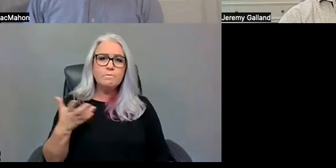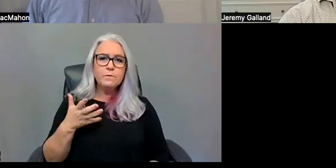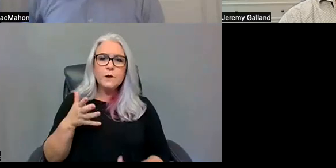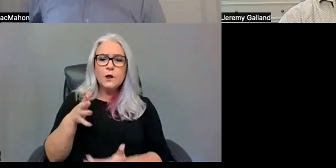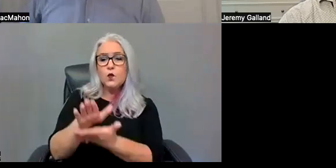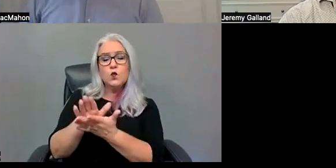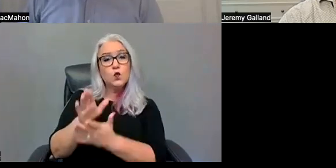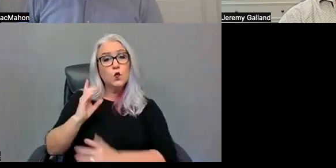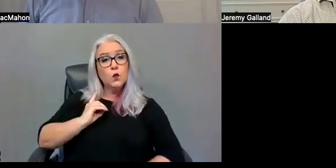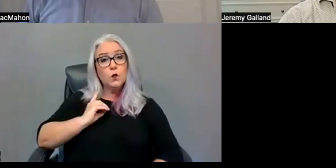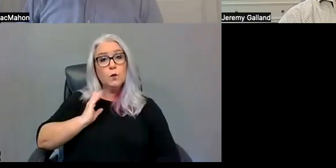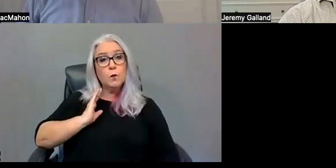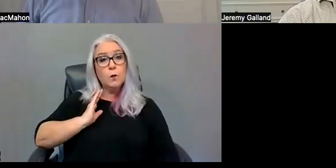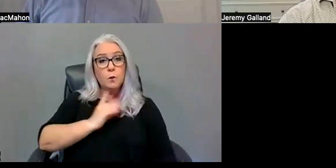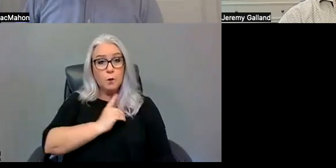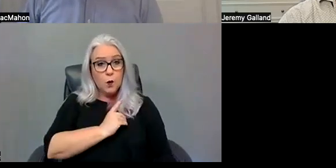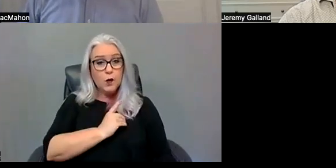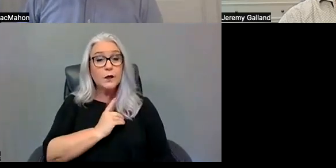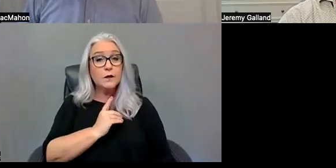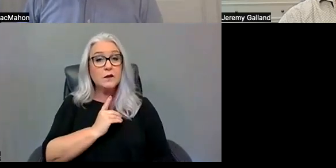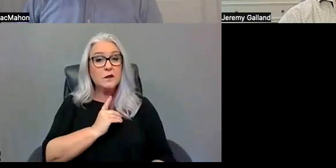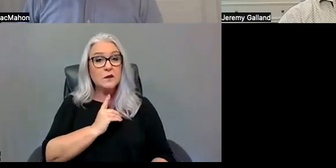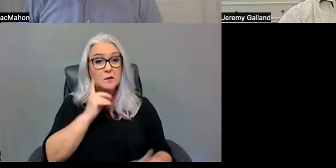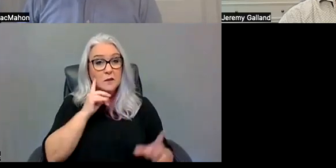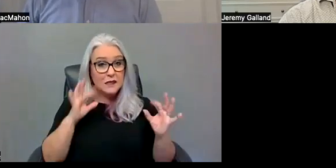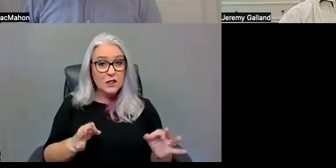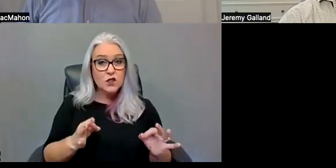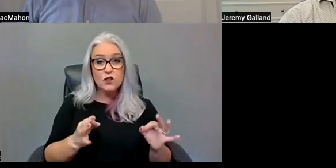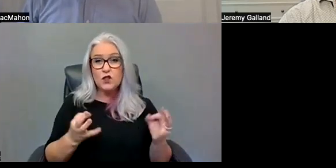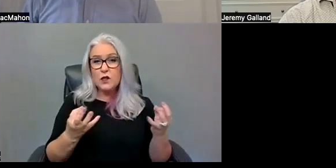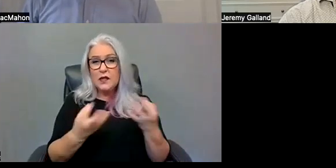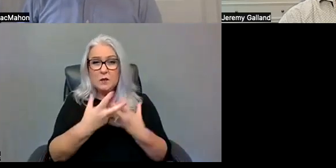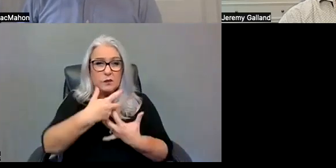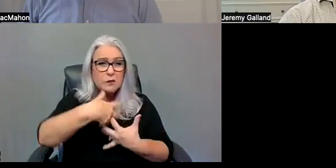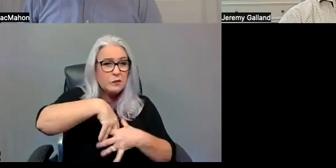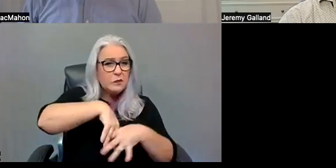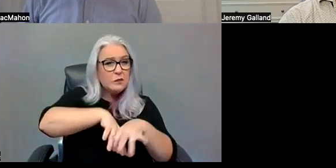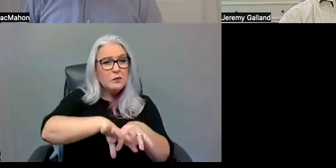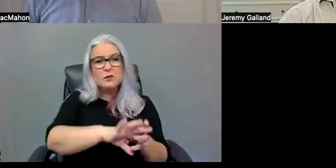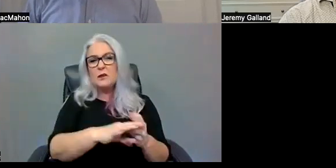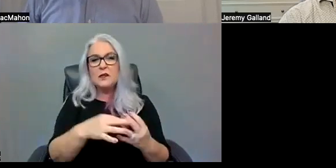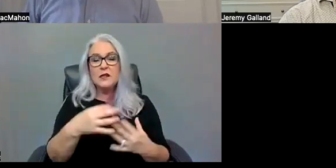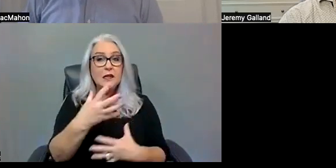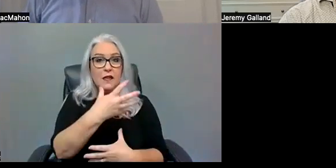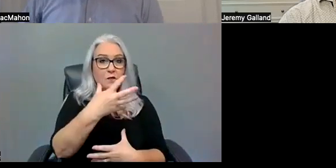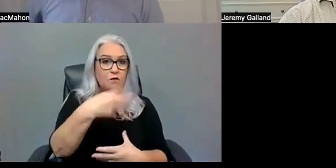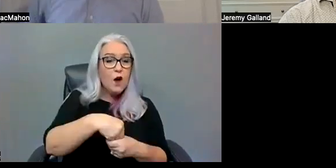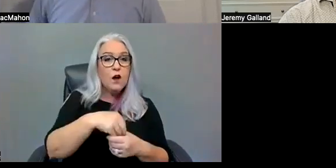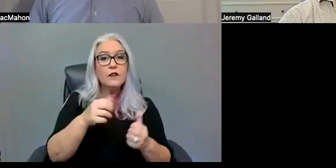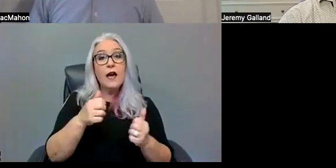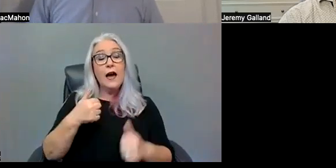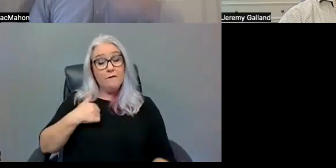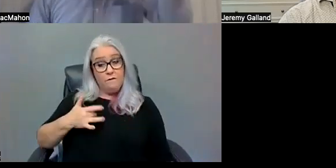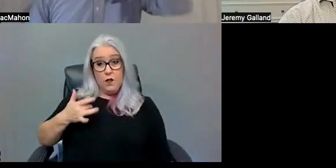trustee's role or the school board's role to get in the weeds about things. I think it's our job to ask questions. It's our